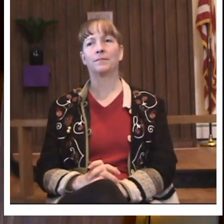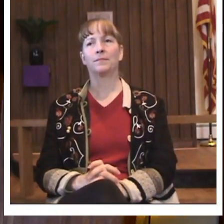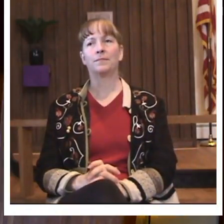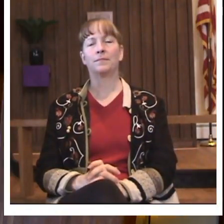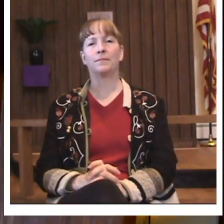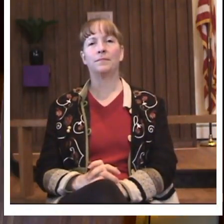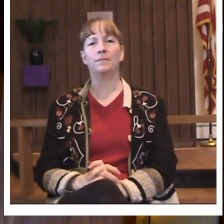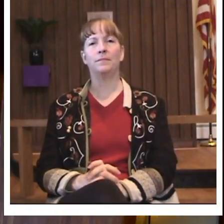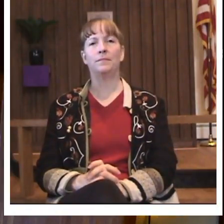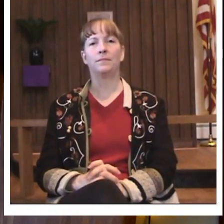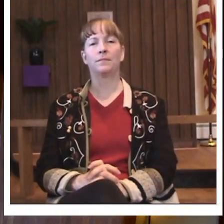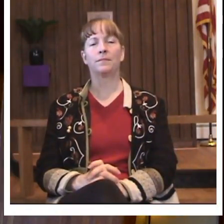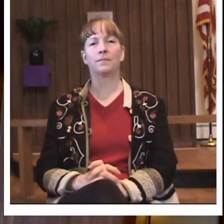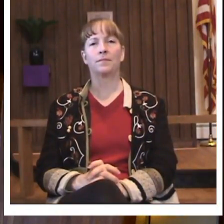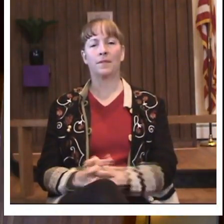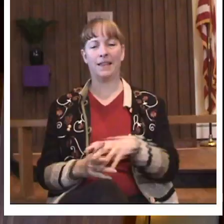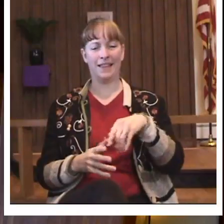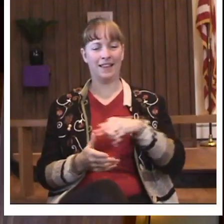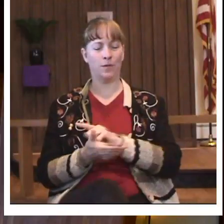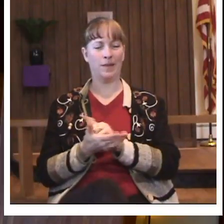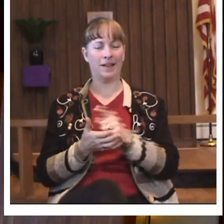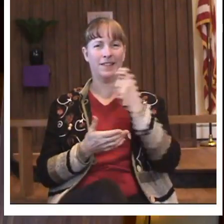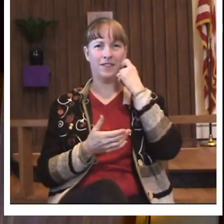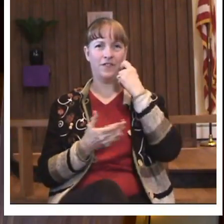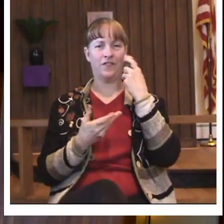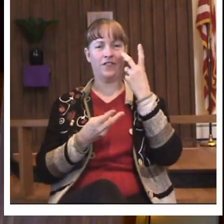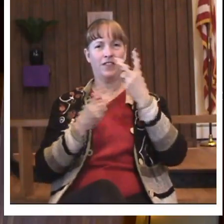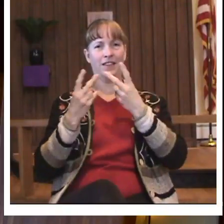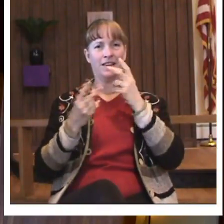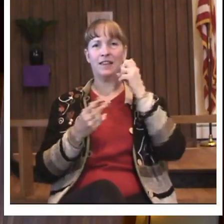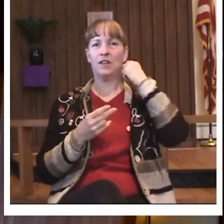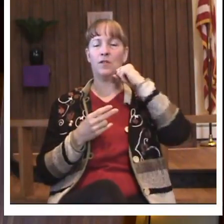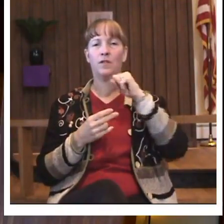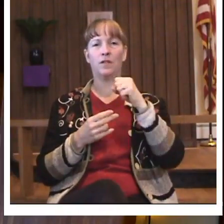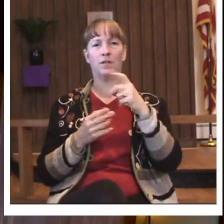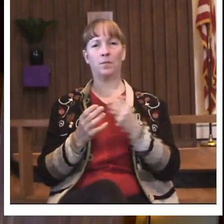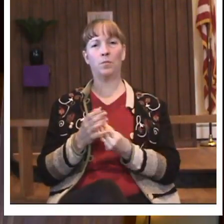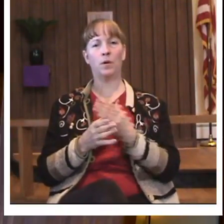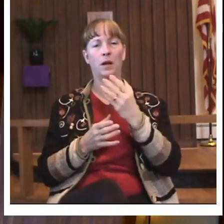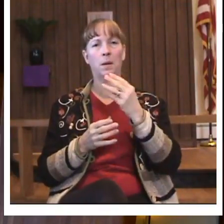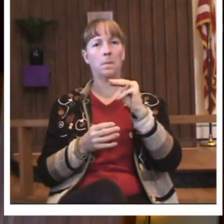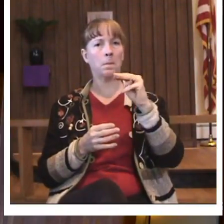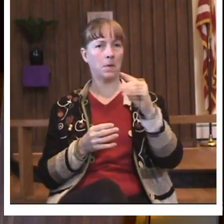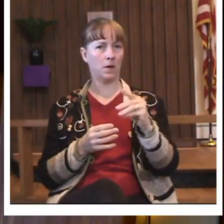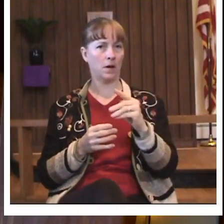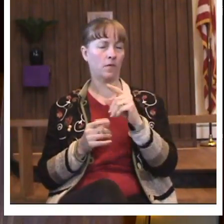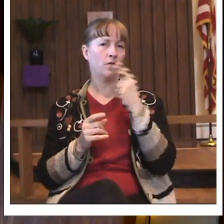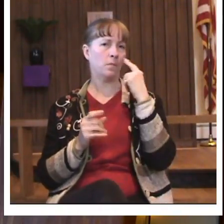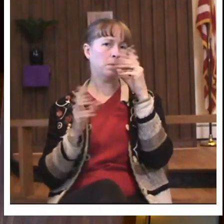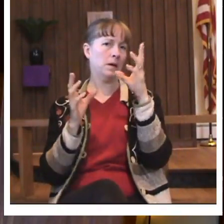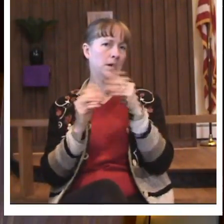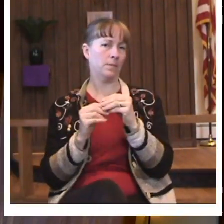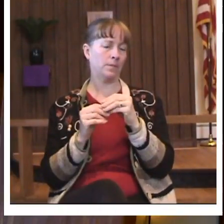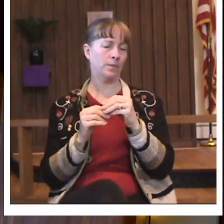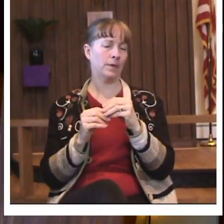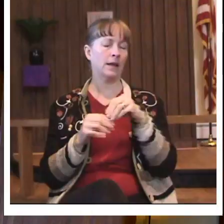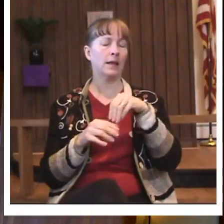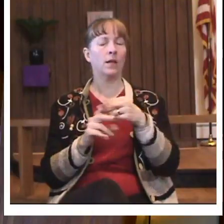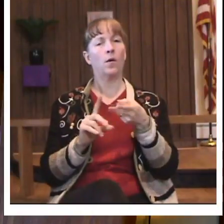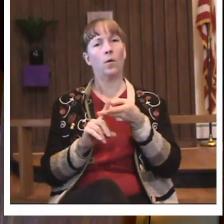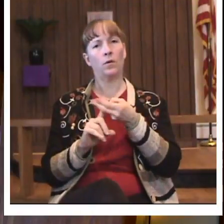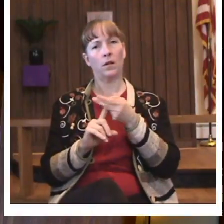I was in Silver Spring, Maryland this week, attending a meeting. I was sitting in the hotel lobby. I